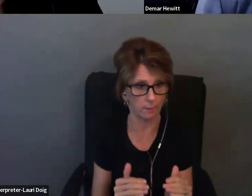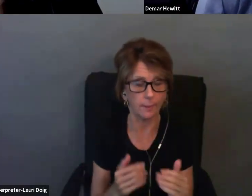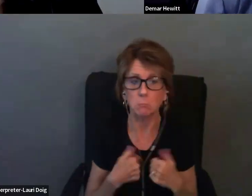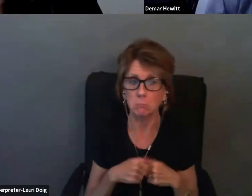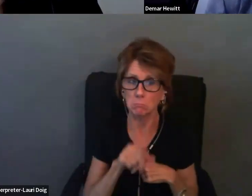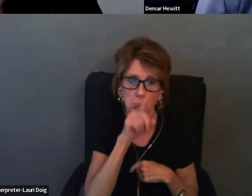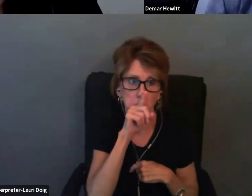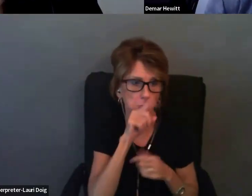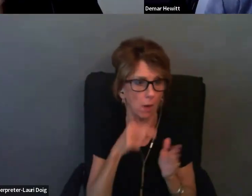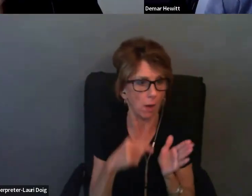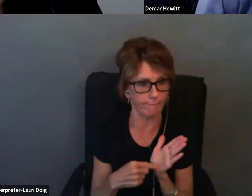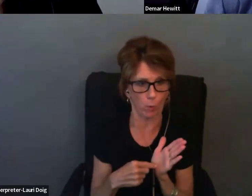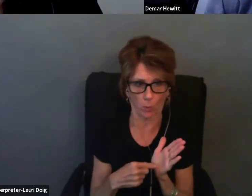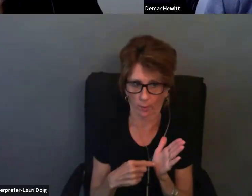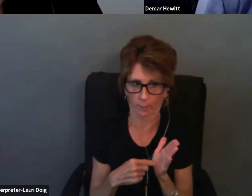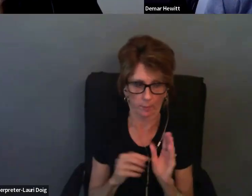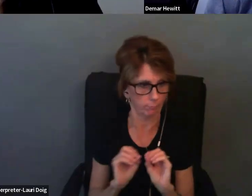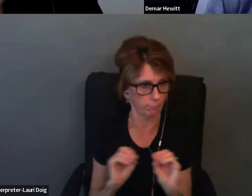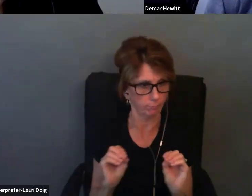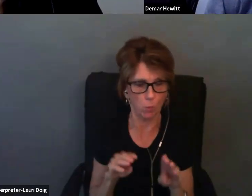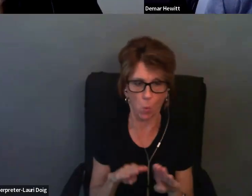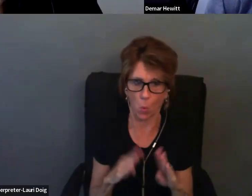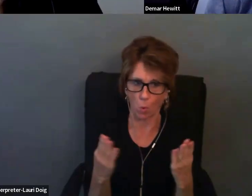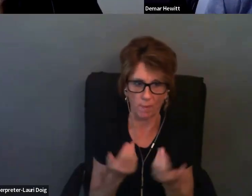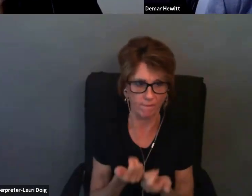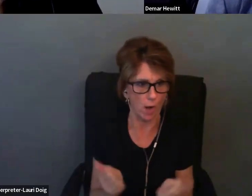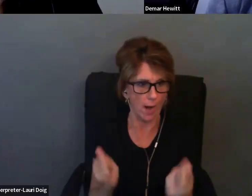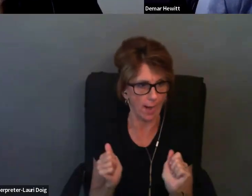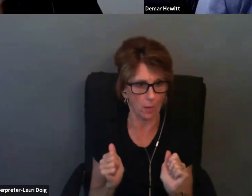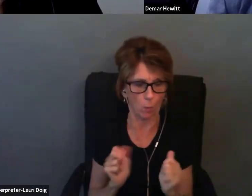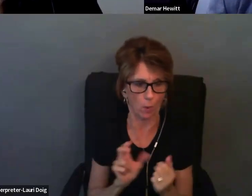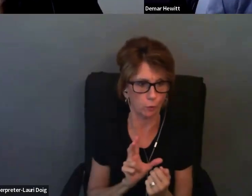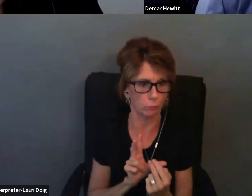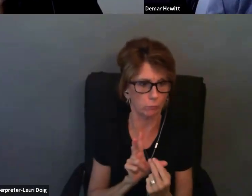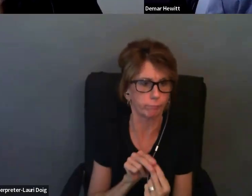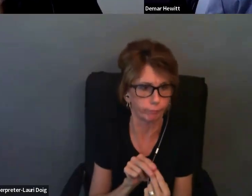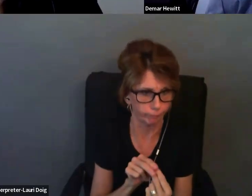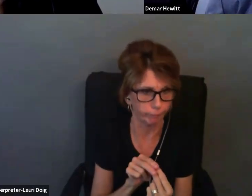that designation. And there is,